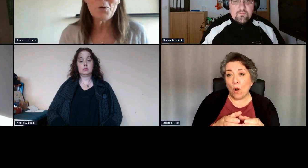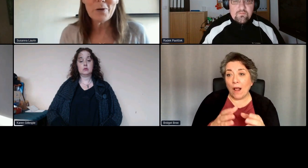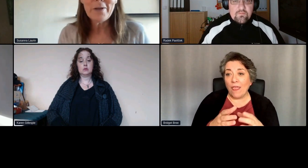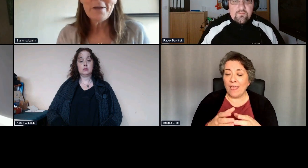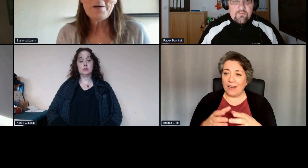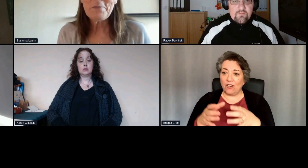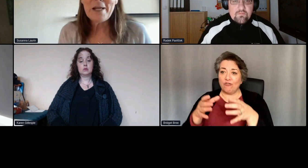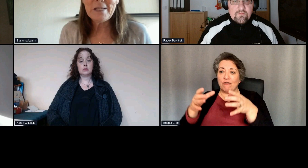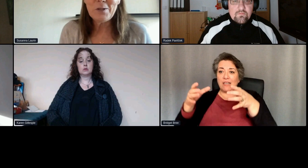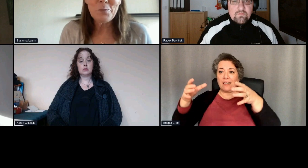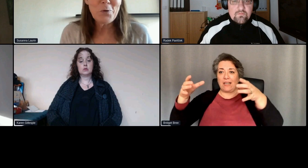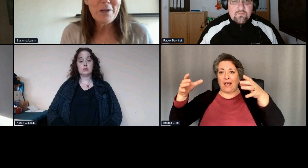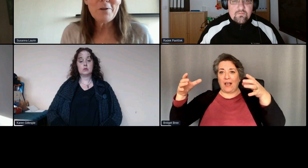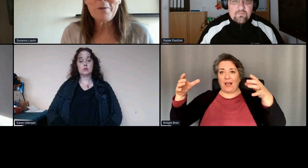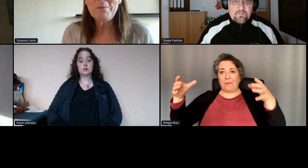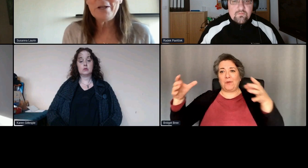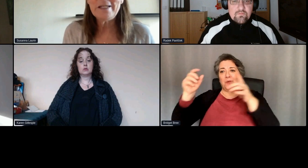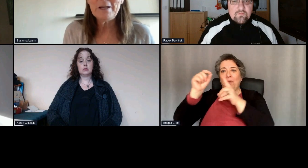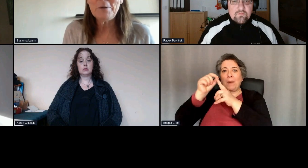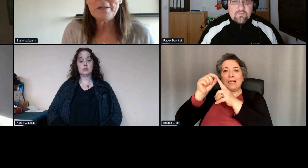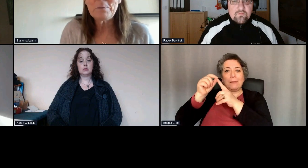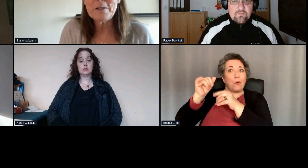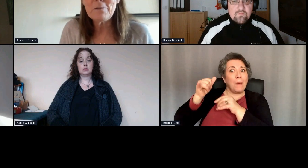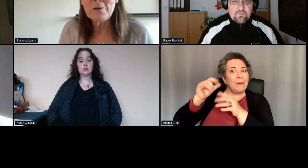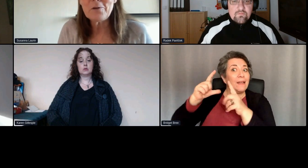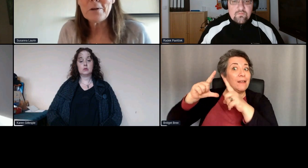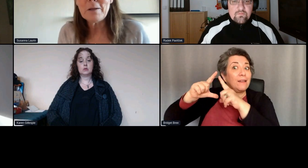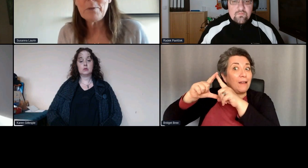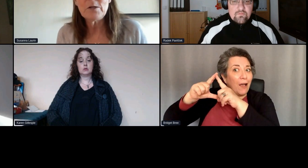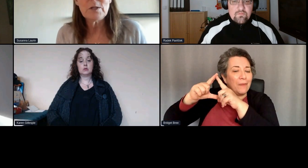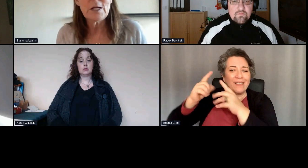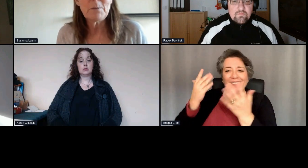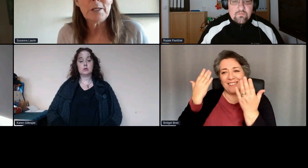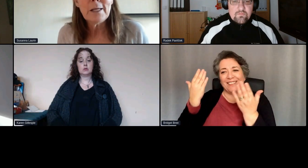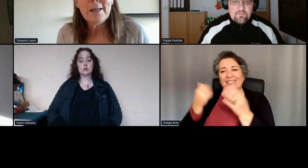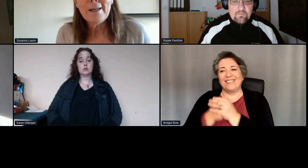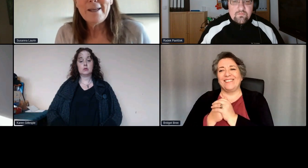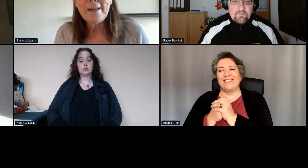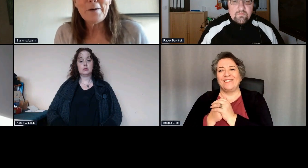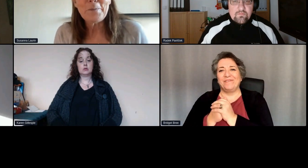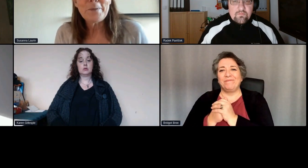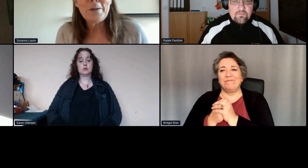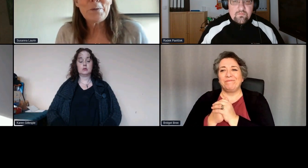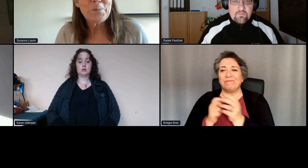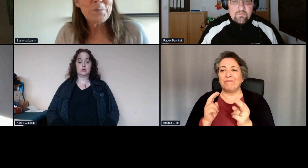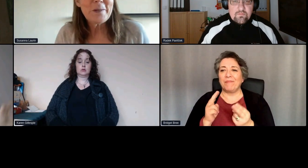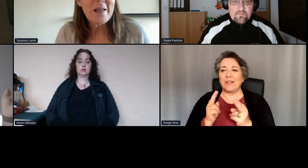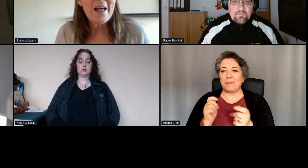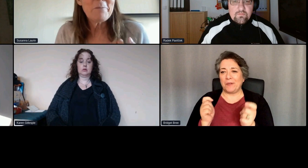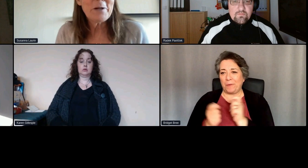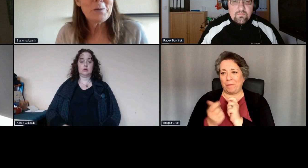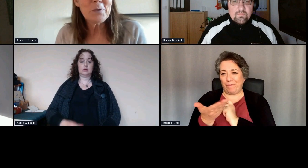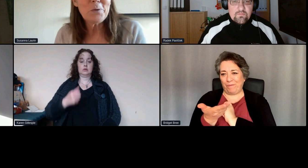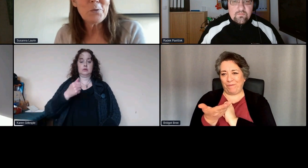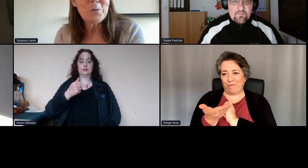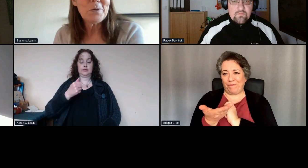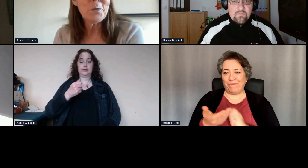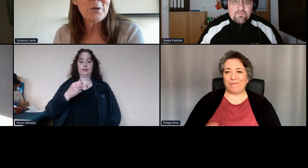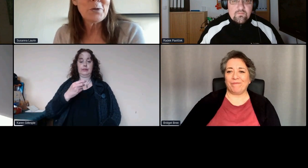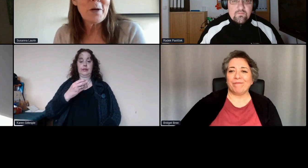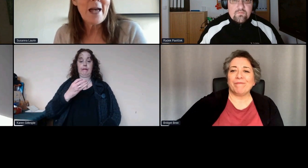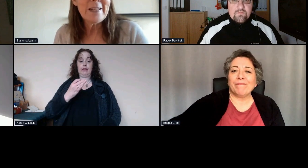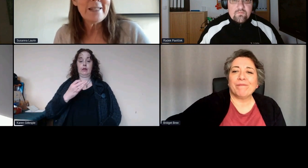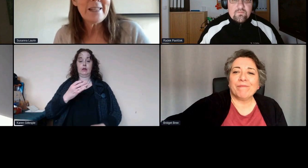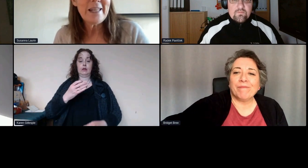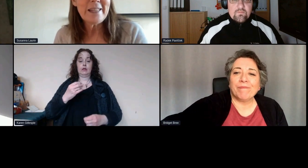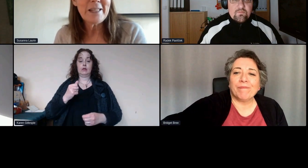to your platinum or even maybe a diamond, specific for a Beatriz diamond. So Alberto, do you want